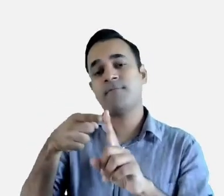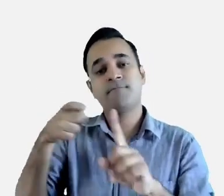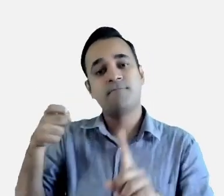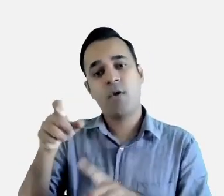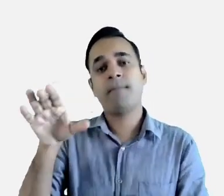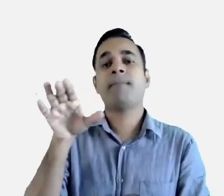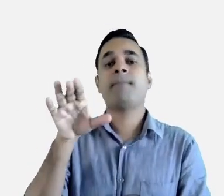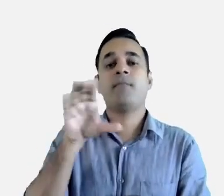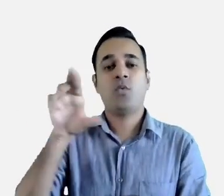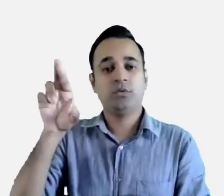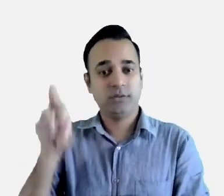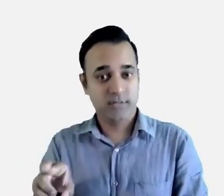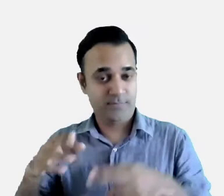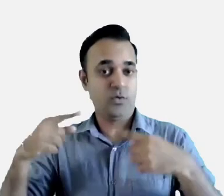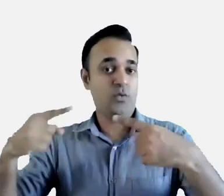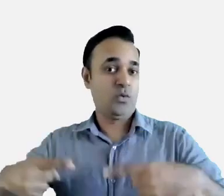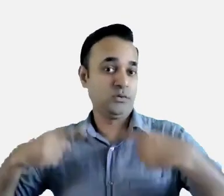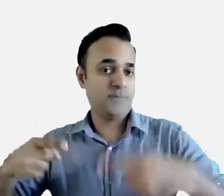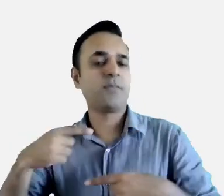me.